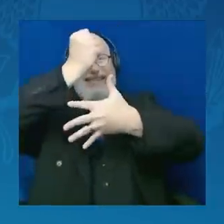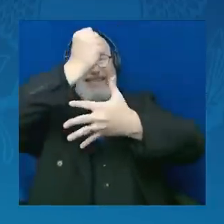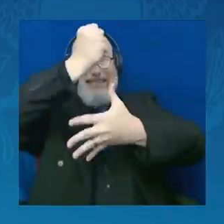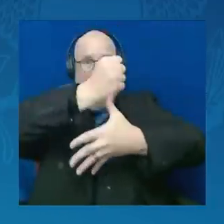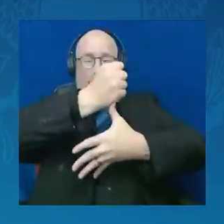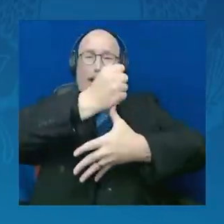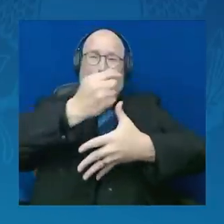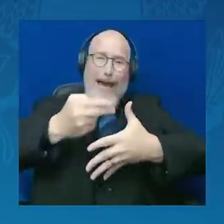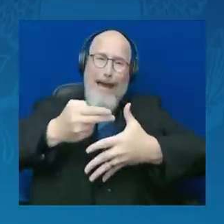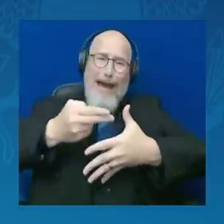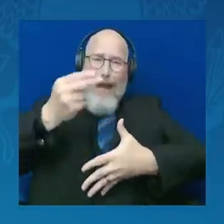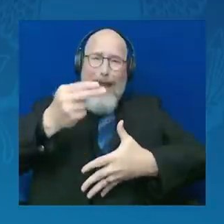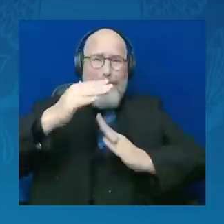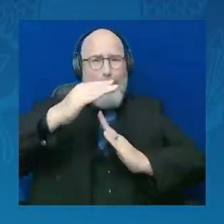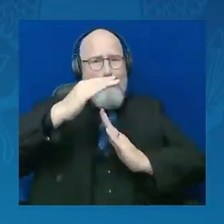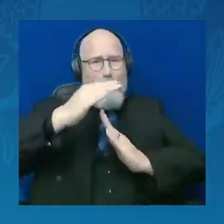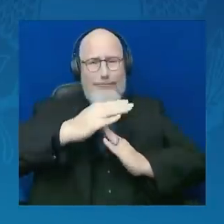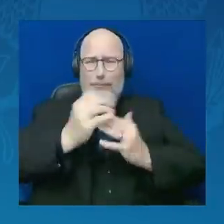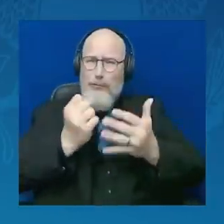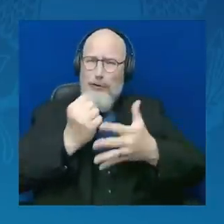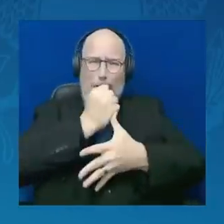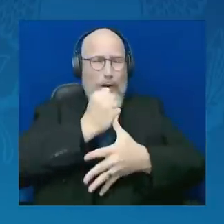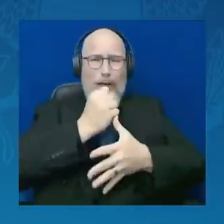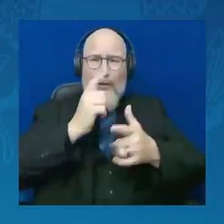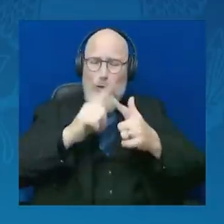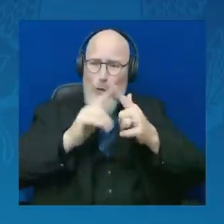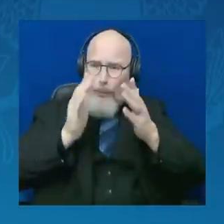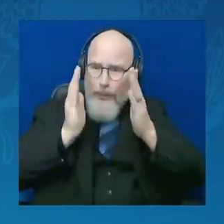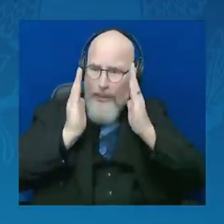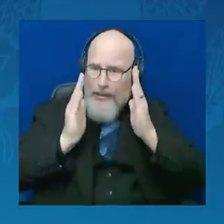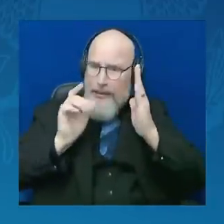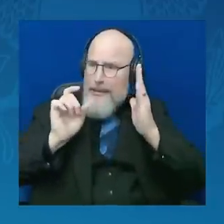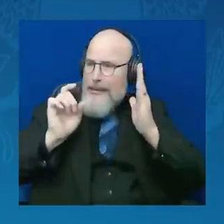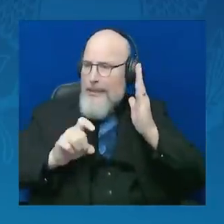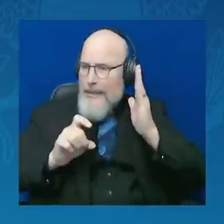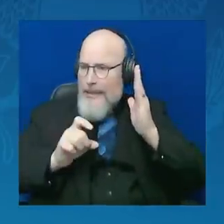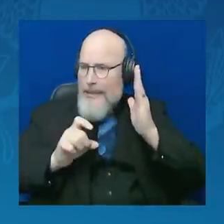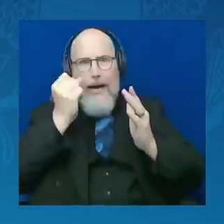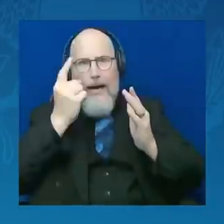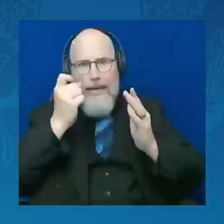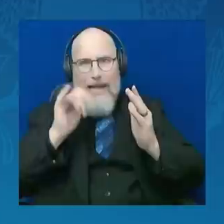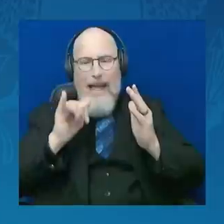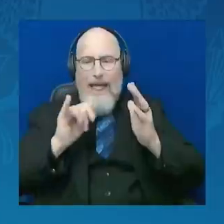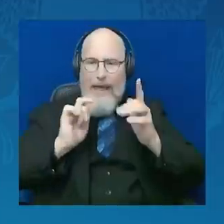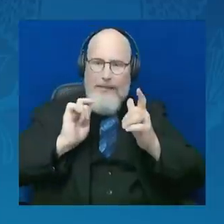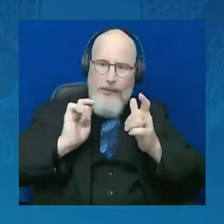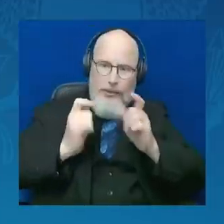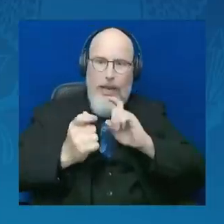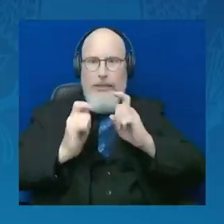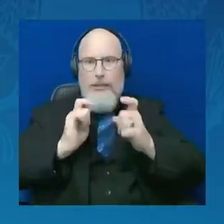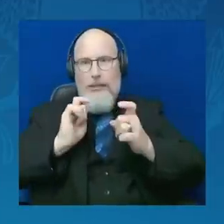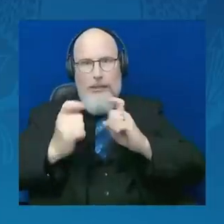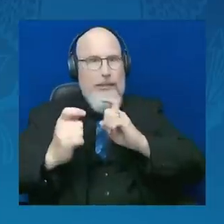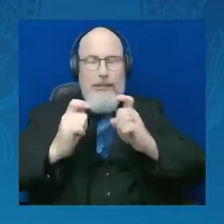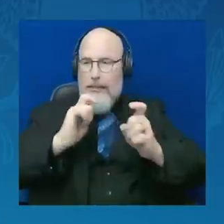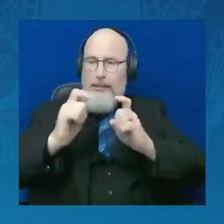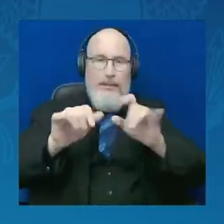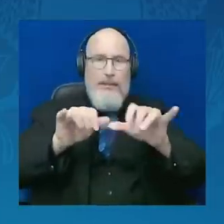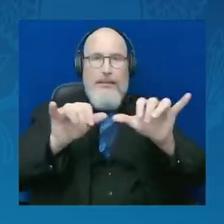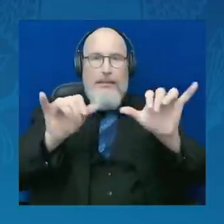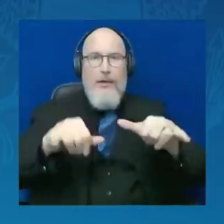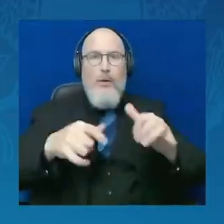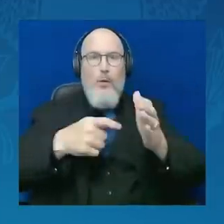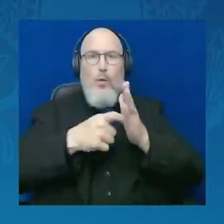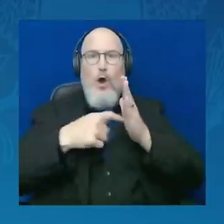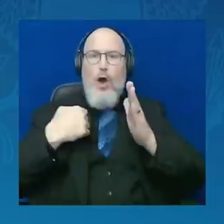to the needs, understanding it is a dynamic situation and requires us to be nimble and to be